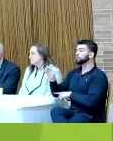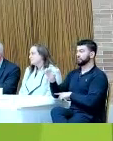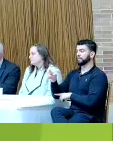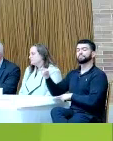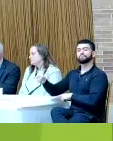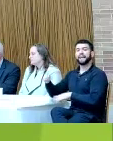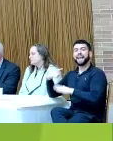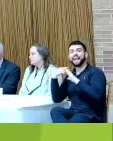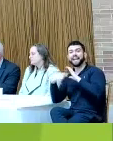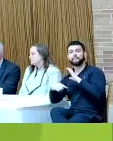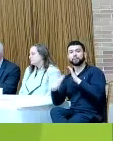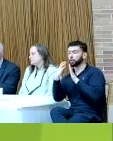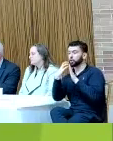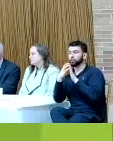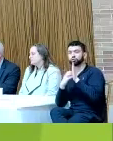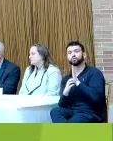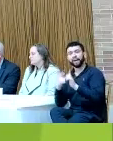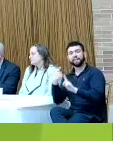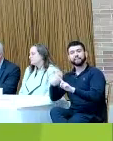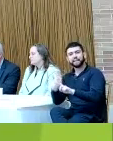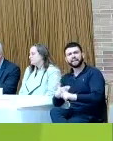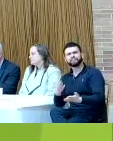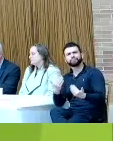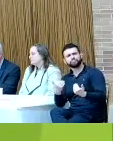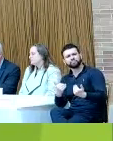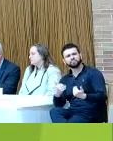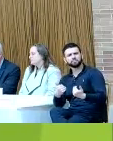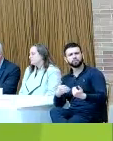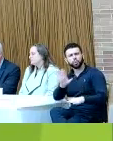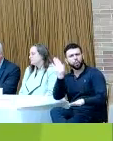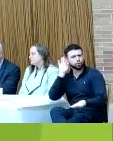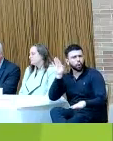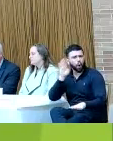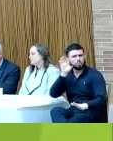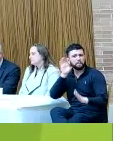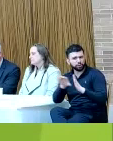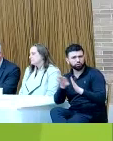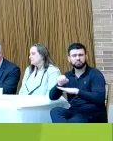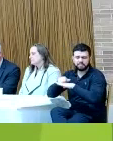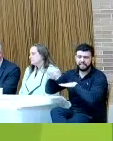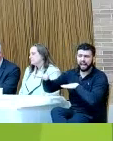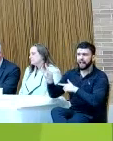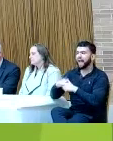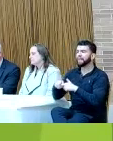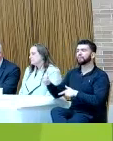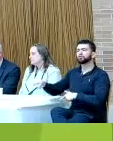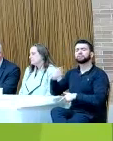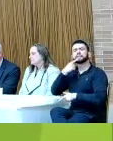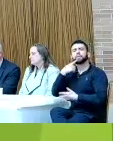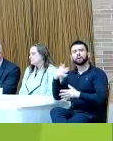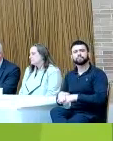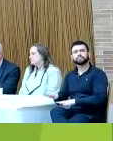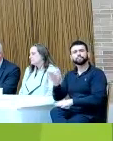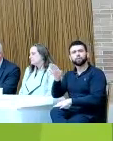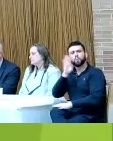lease she asked for a picture of the dog involved and also explained that she would be contacting the